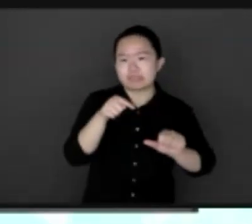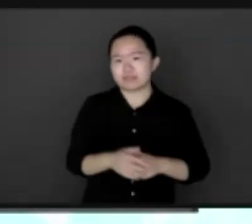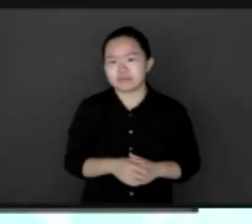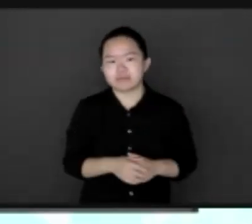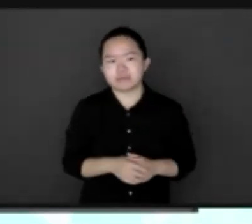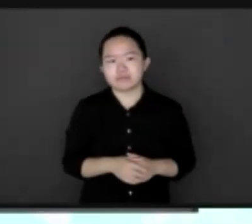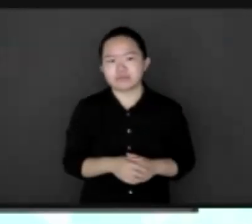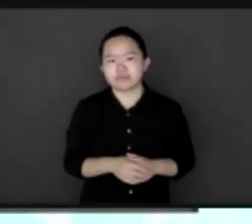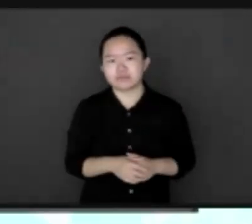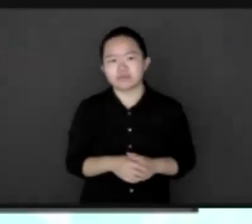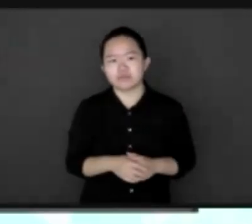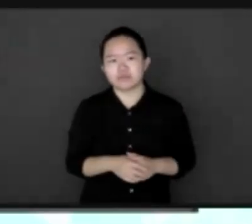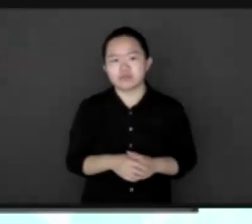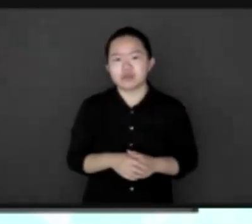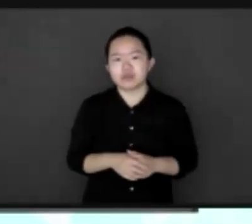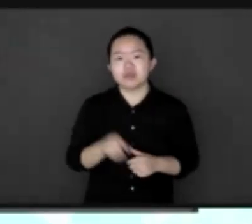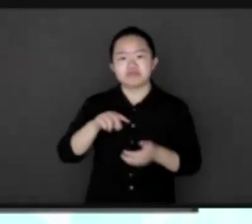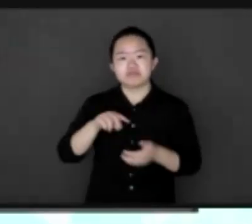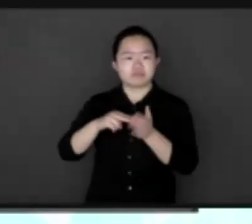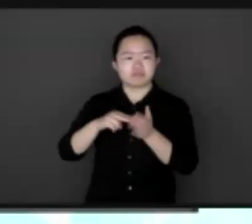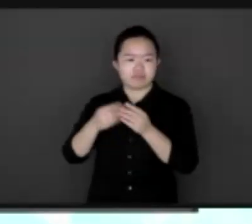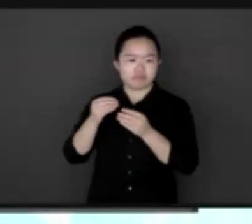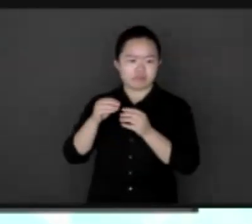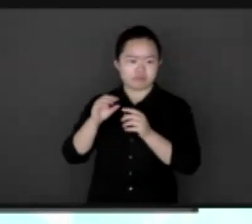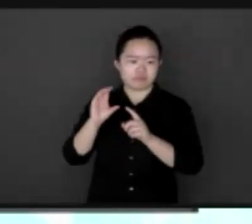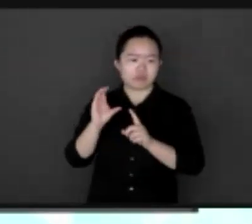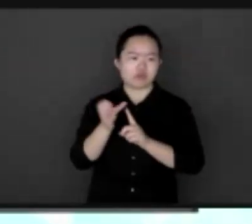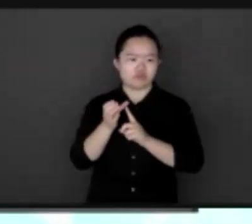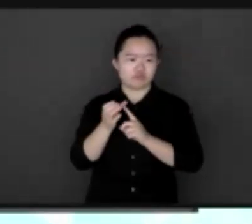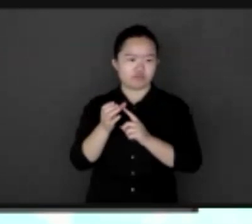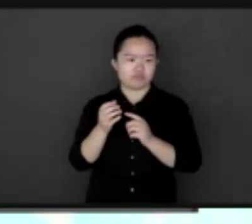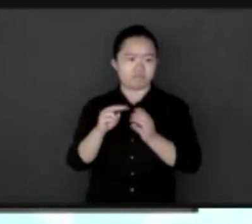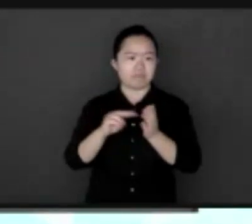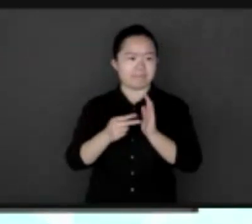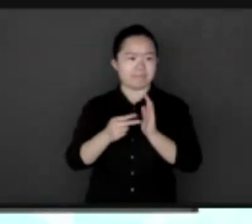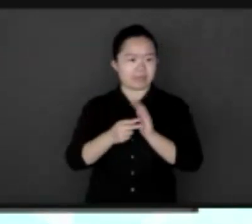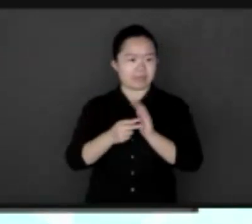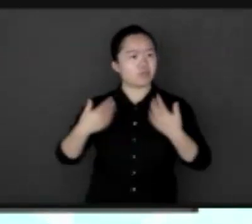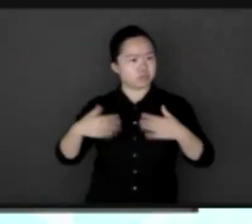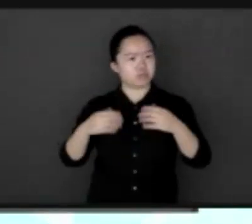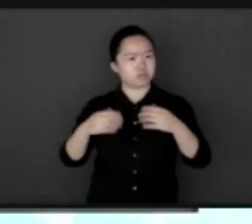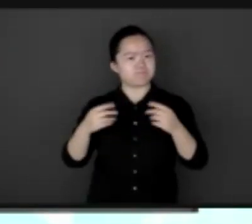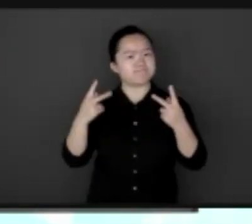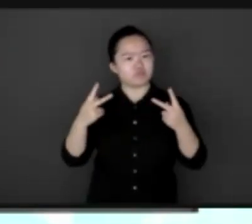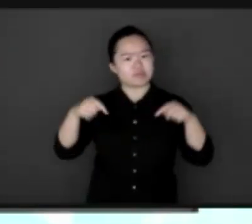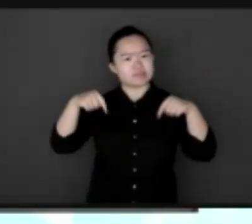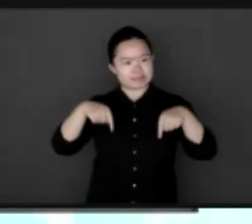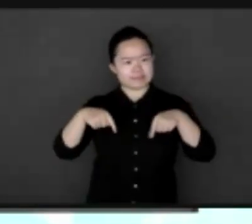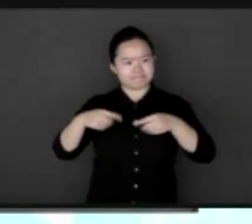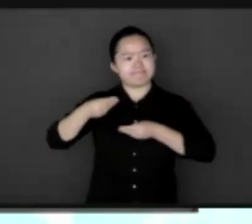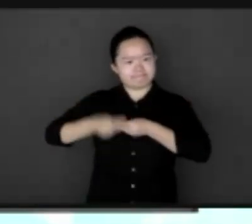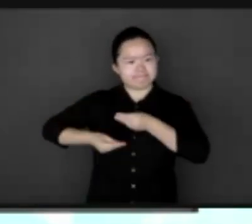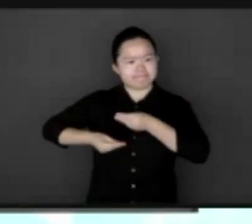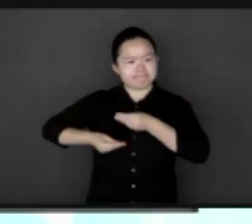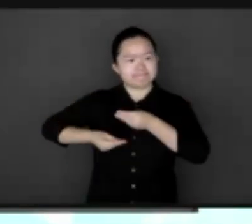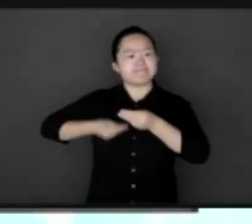more important as of today, and hopefully technology will help us to also be able to make this accessible in a feasible way in the